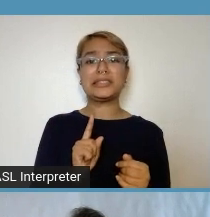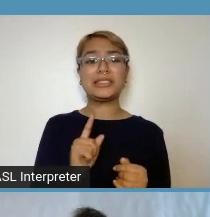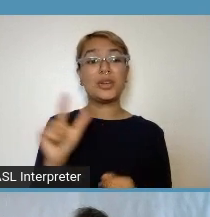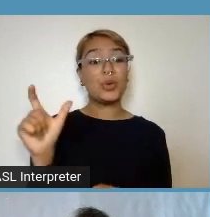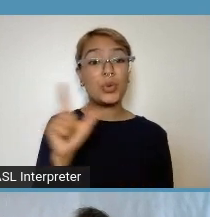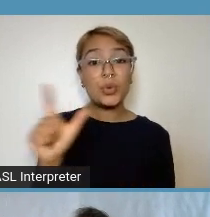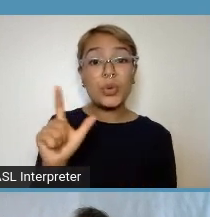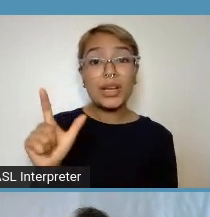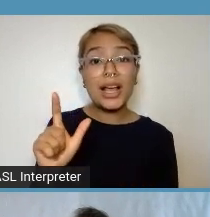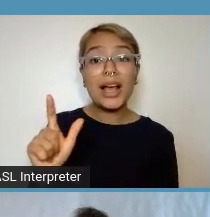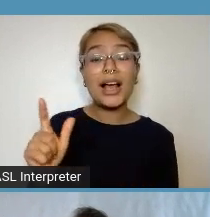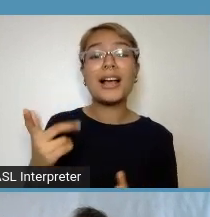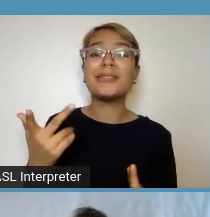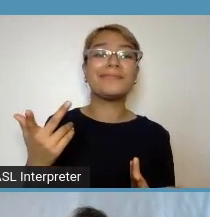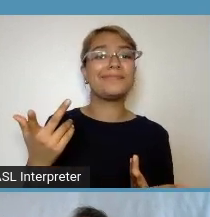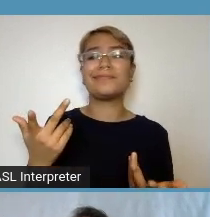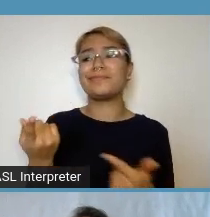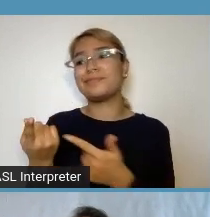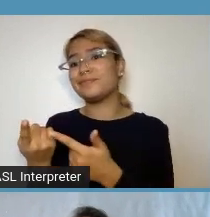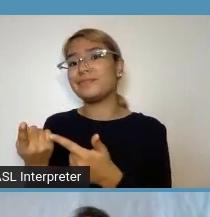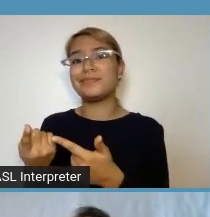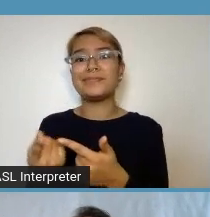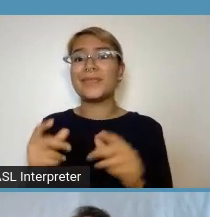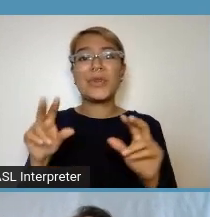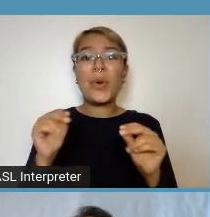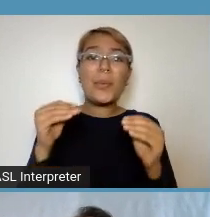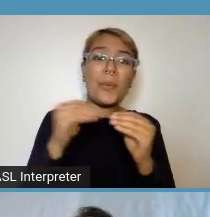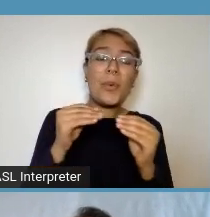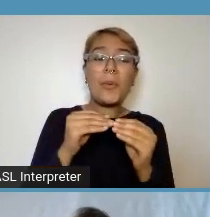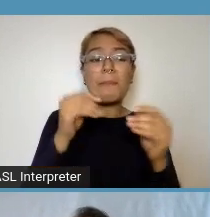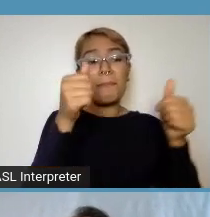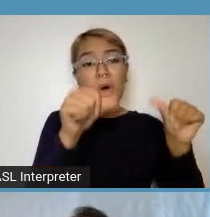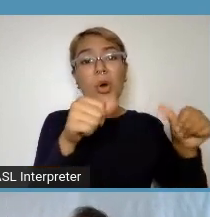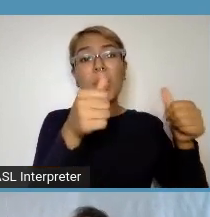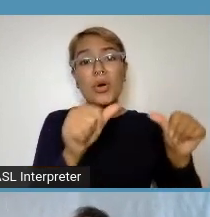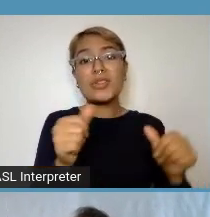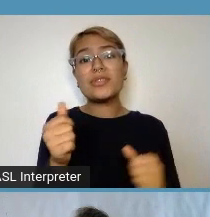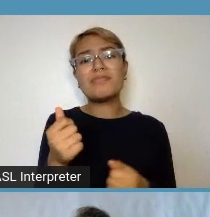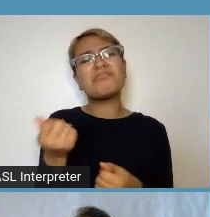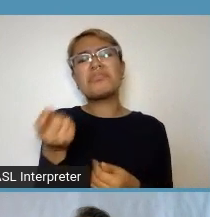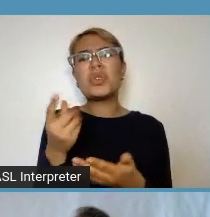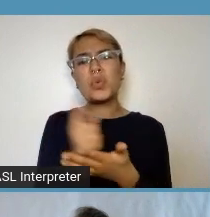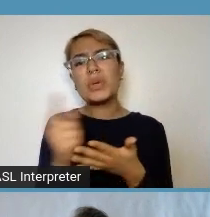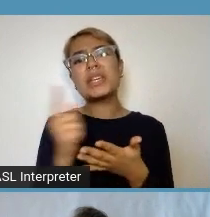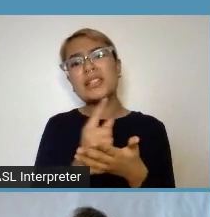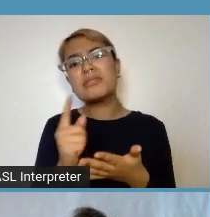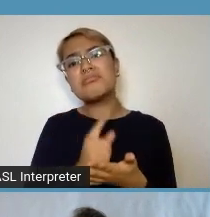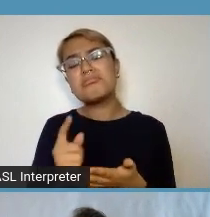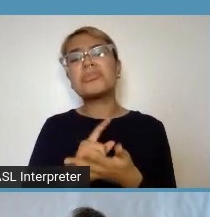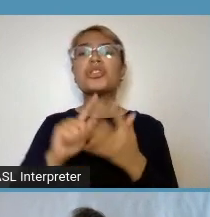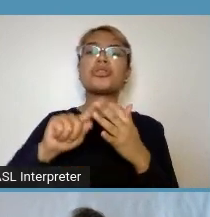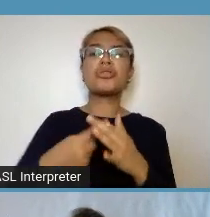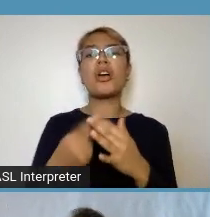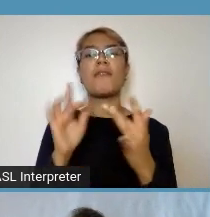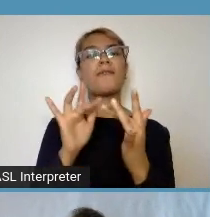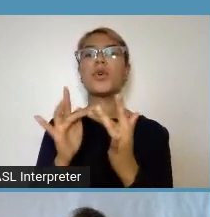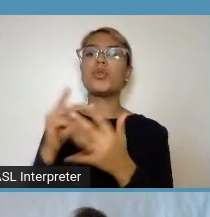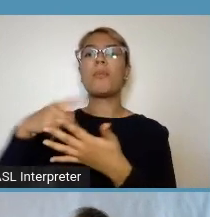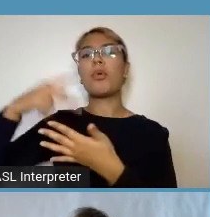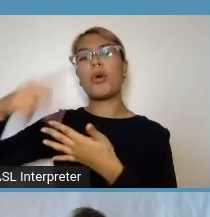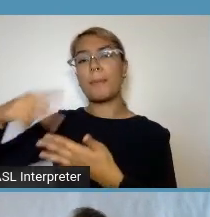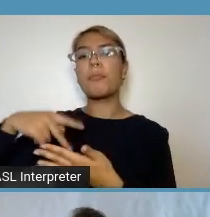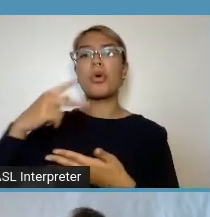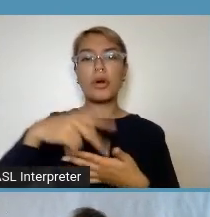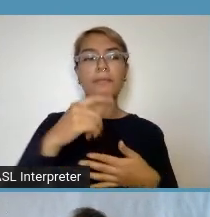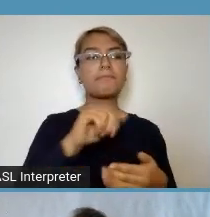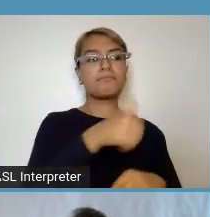no more Luna posts. And after a few stunned weeks, we kicked it into high gear and started experimenting with virtual programs. Just